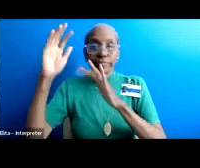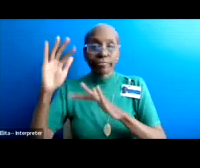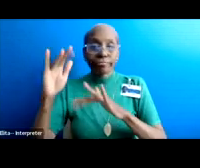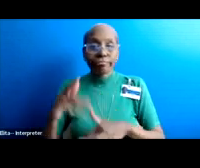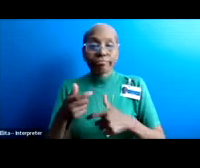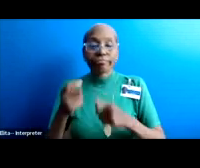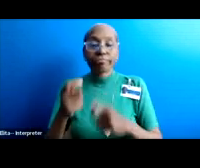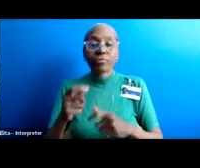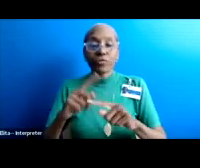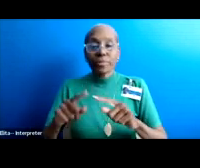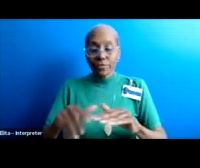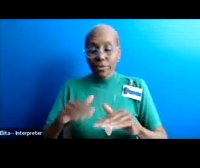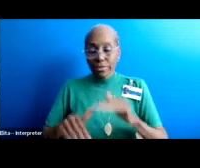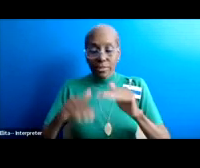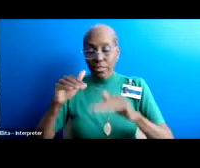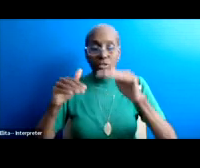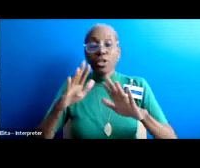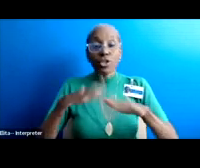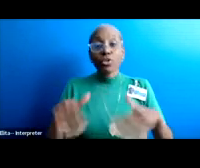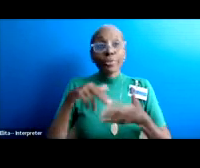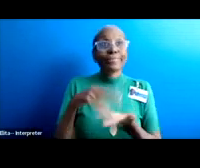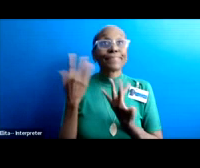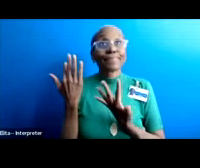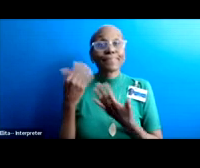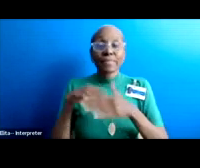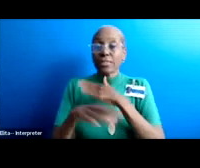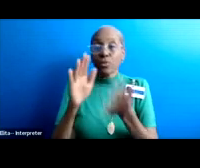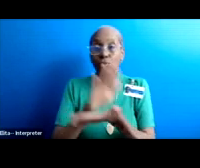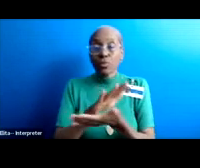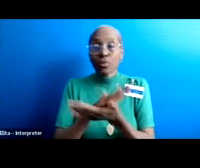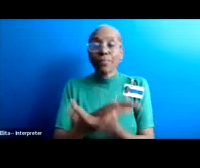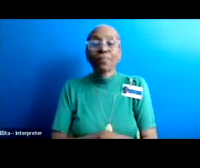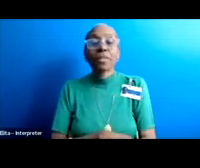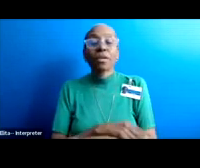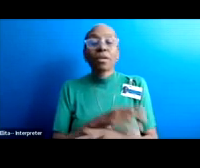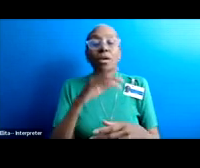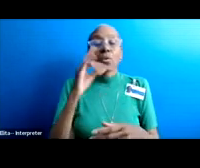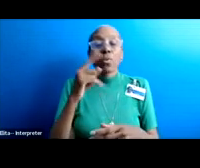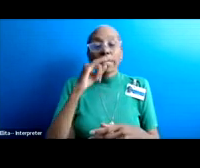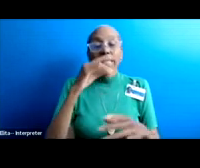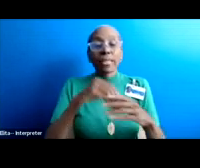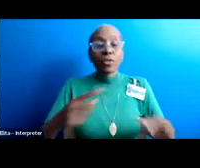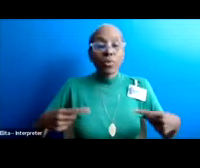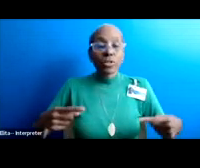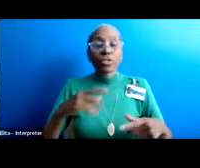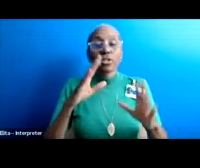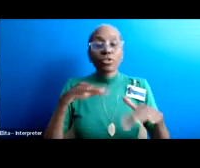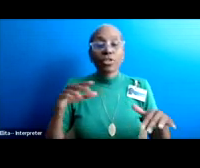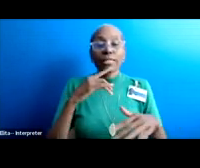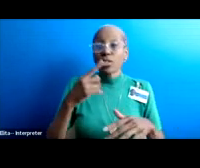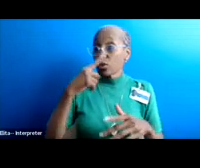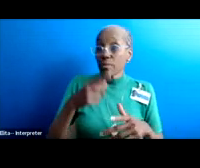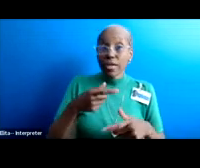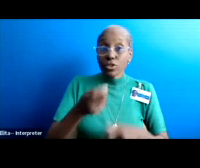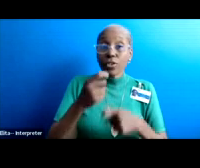a set of stairs, and there are some children waiting to go into the school, and there's a child in a wheelchair, and the child asks, "Could you please